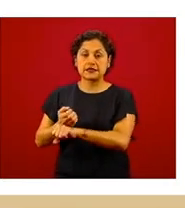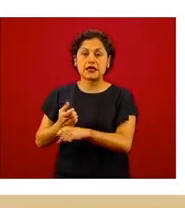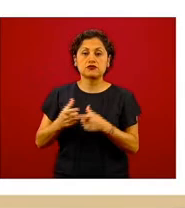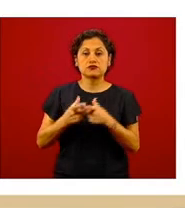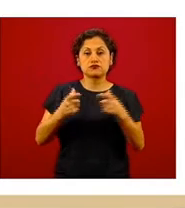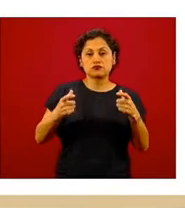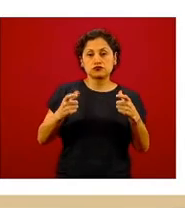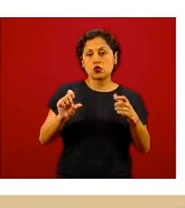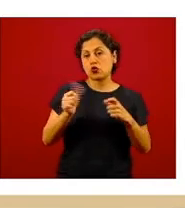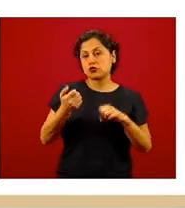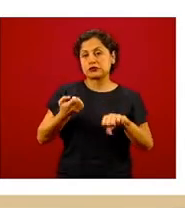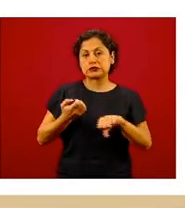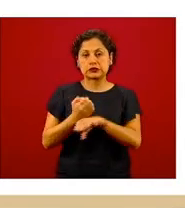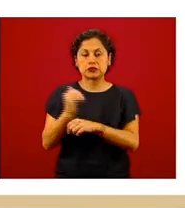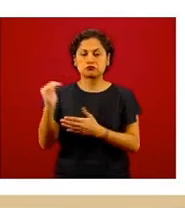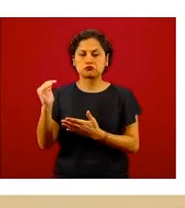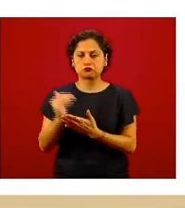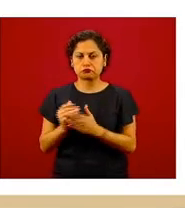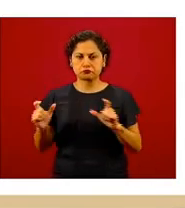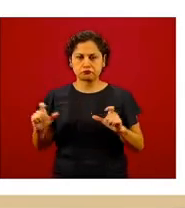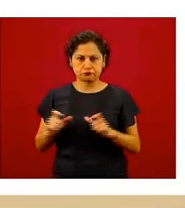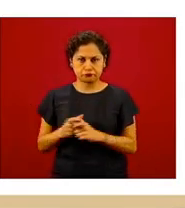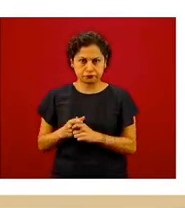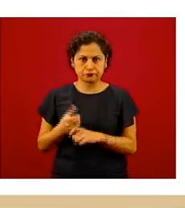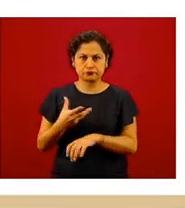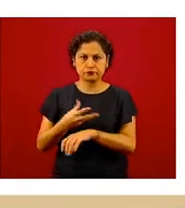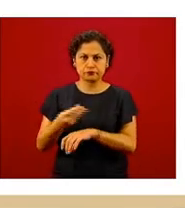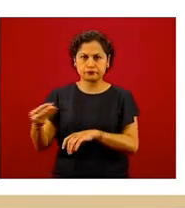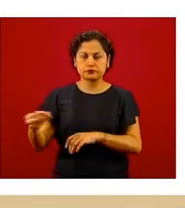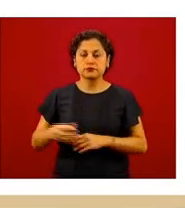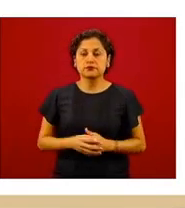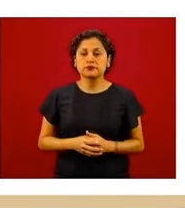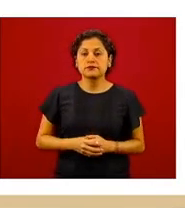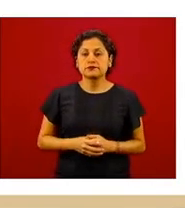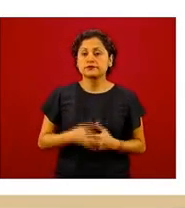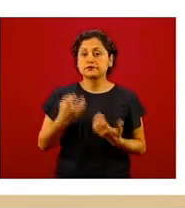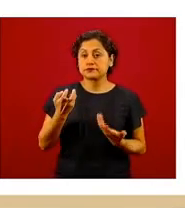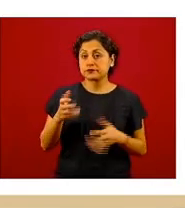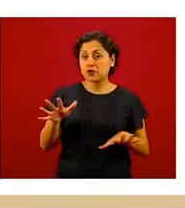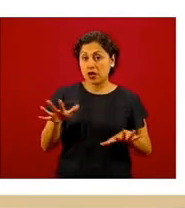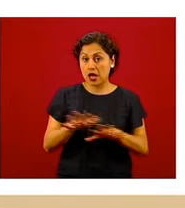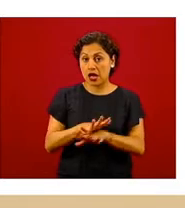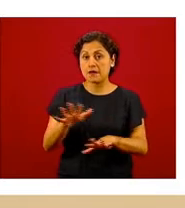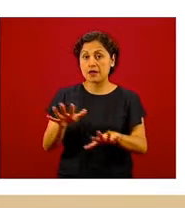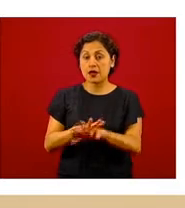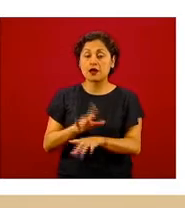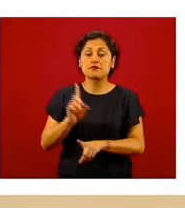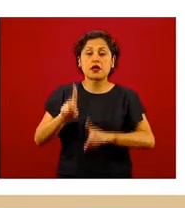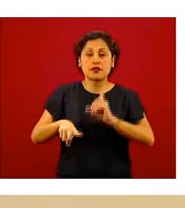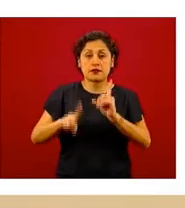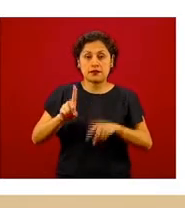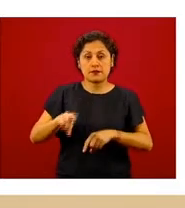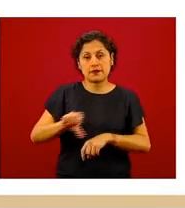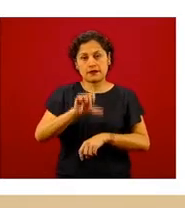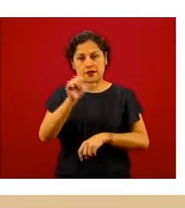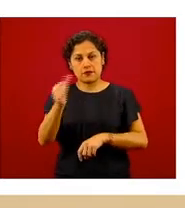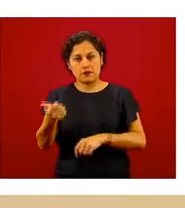have the highest number of cases. We can see the changes when we look at the next slide.